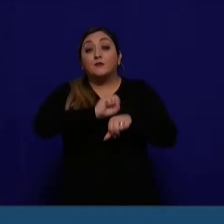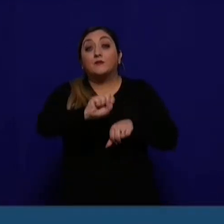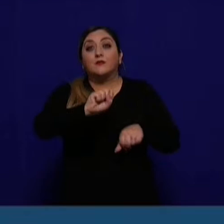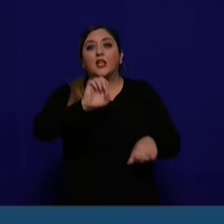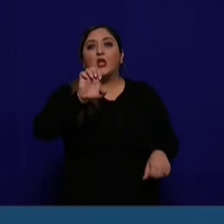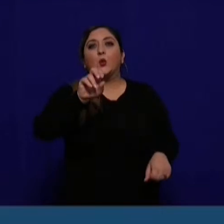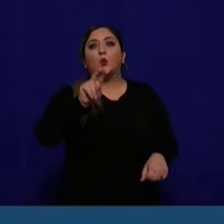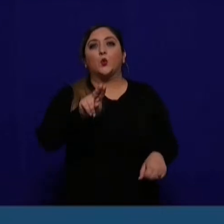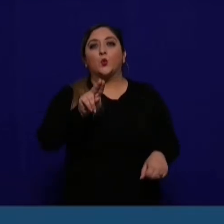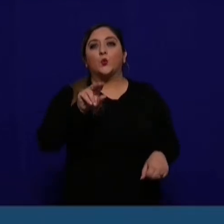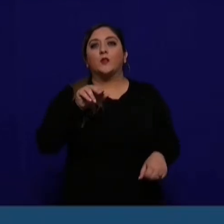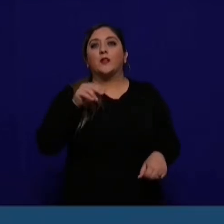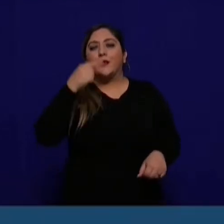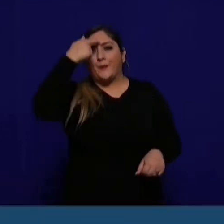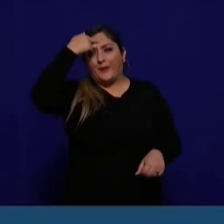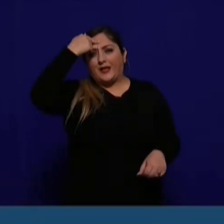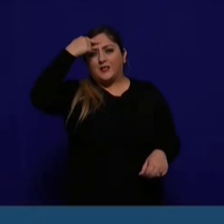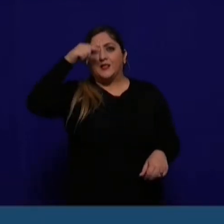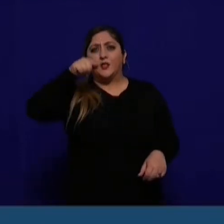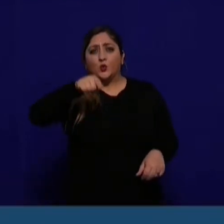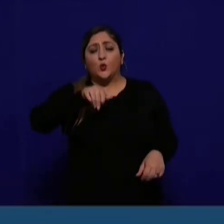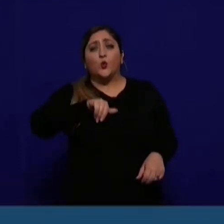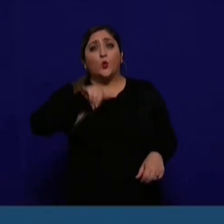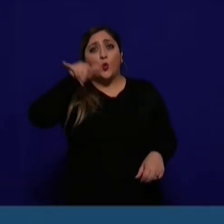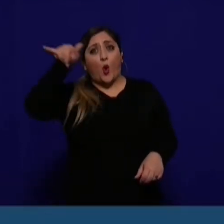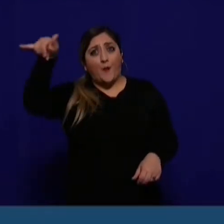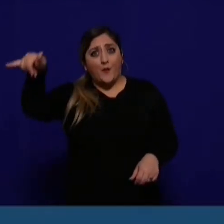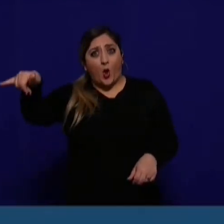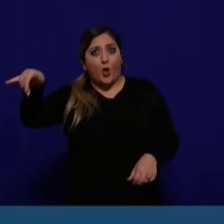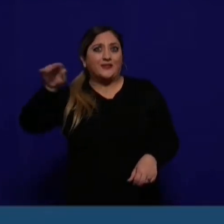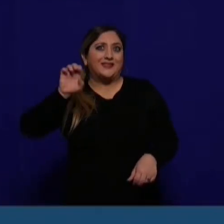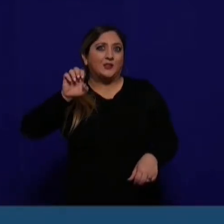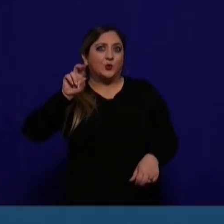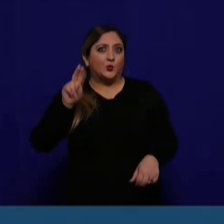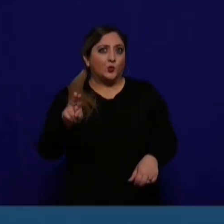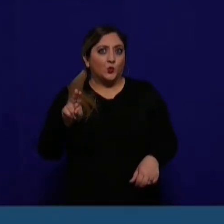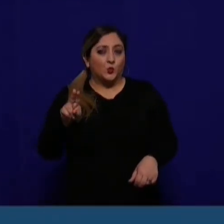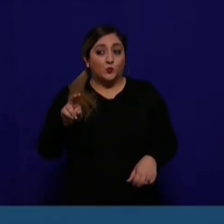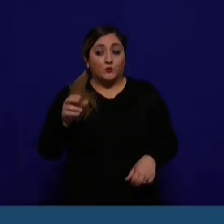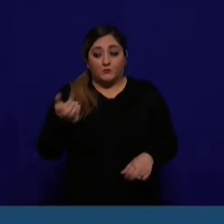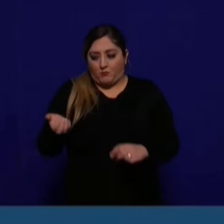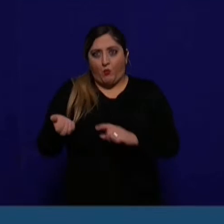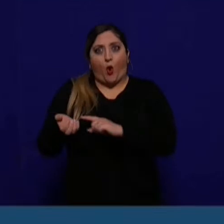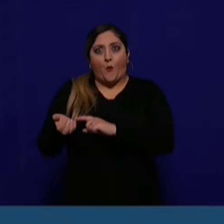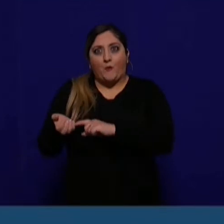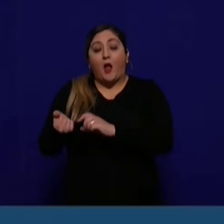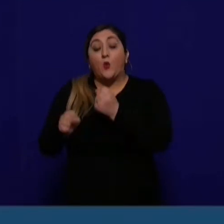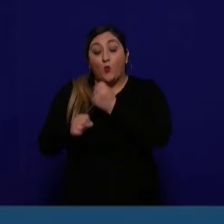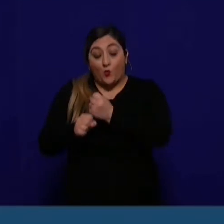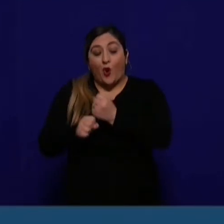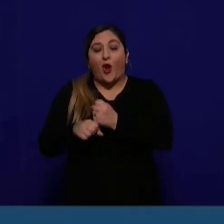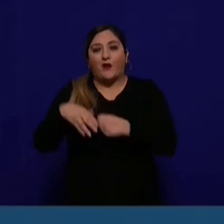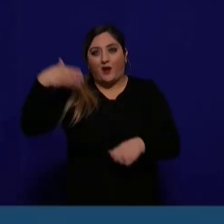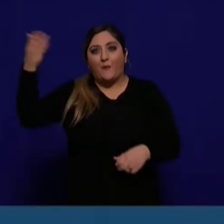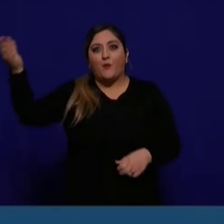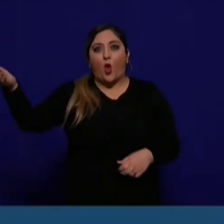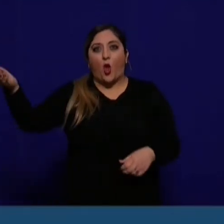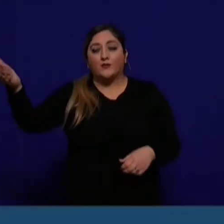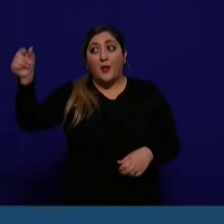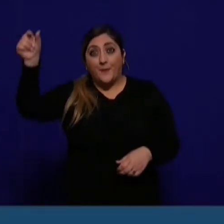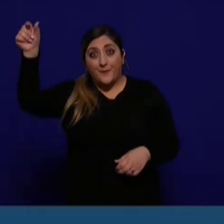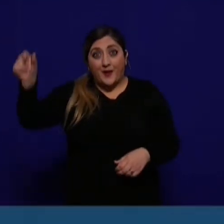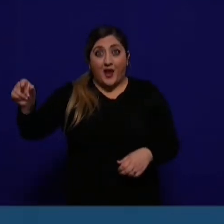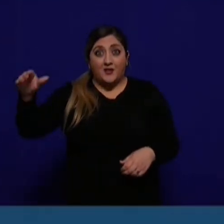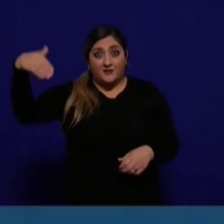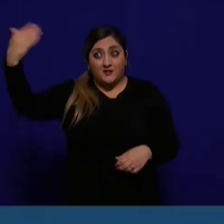are going abroad and there is a person abroad who is positive and he will include his code in the